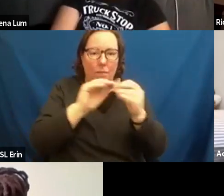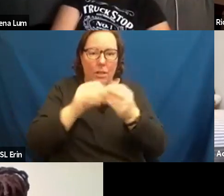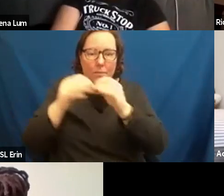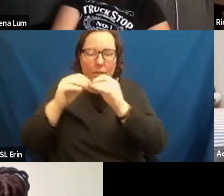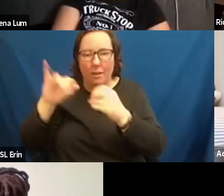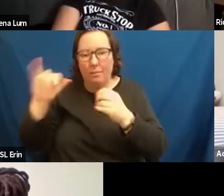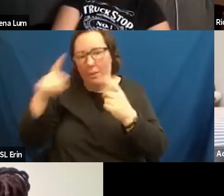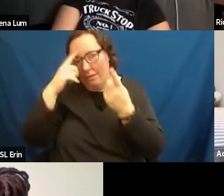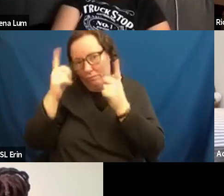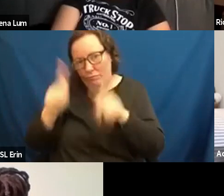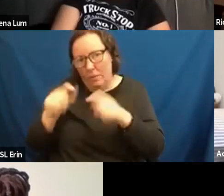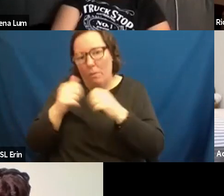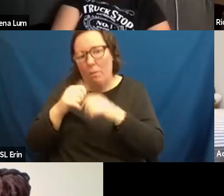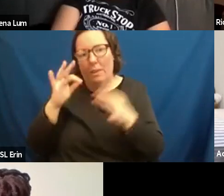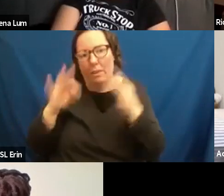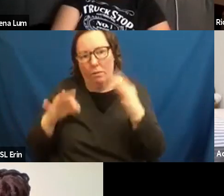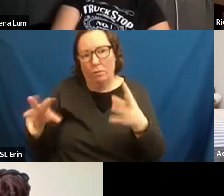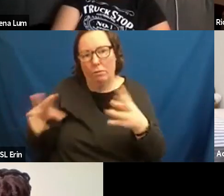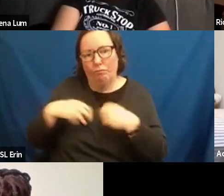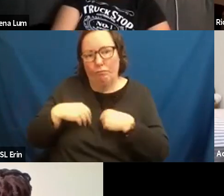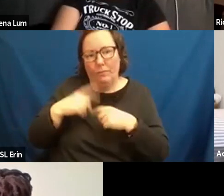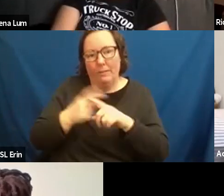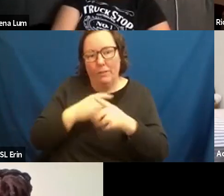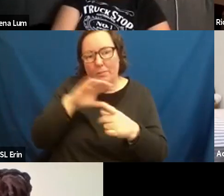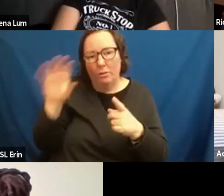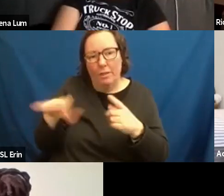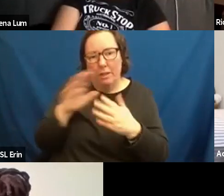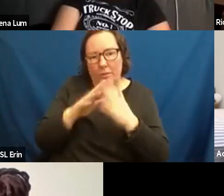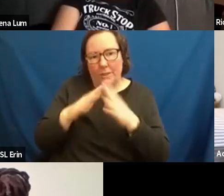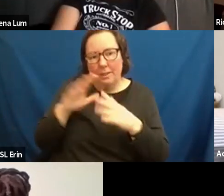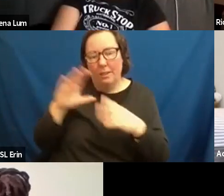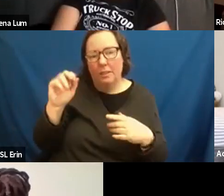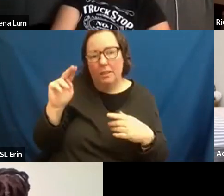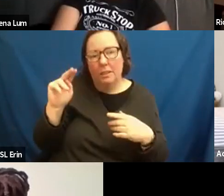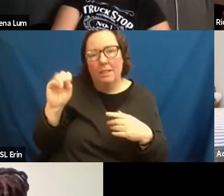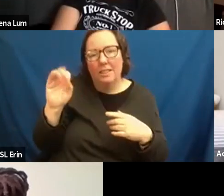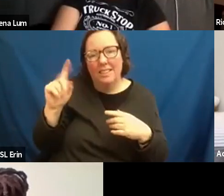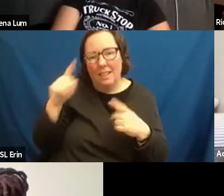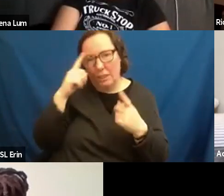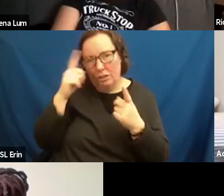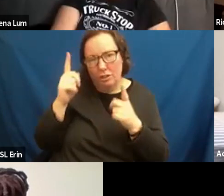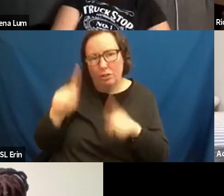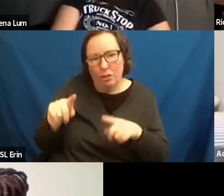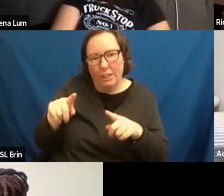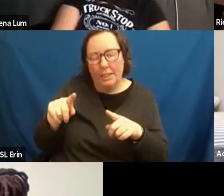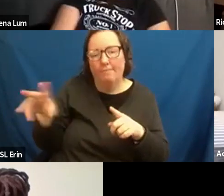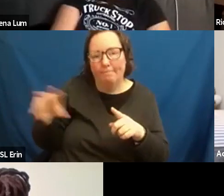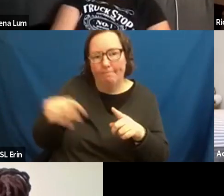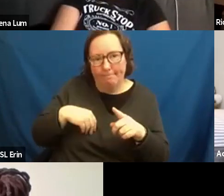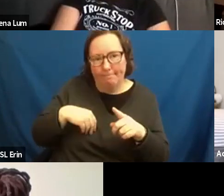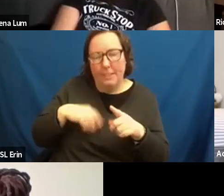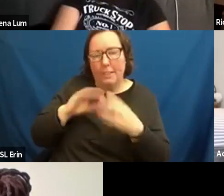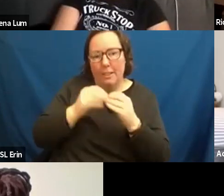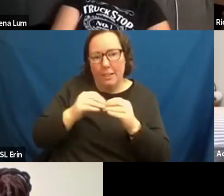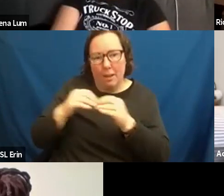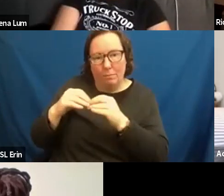consent decree, and then Whitney Young, when it transitioned to socioeconomic